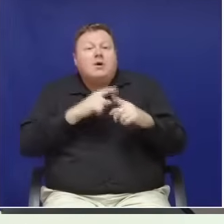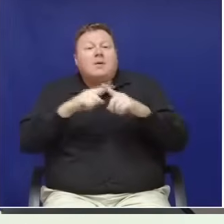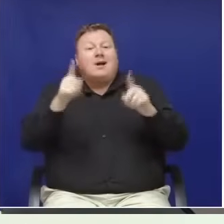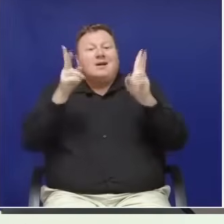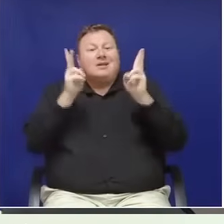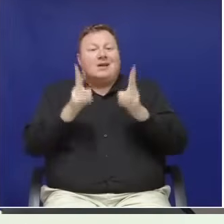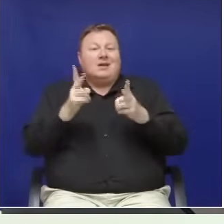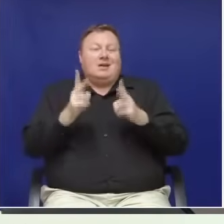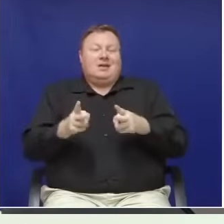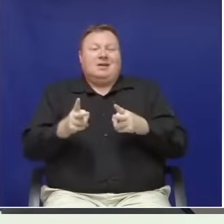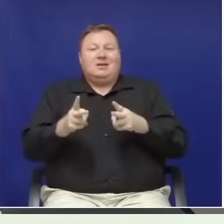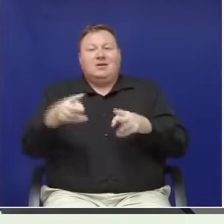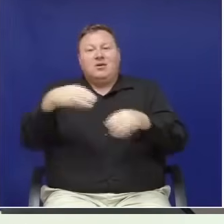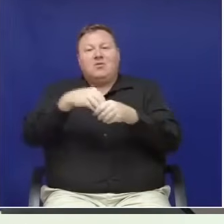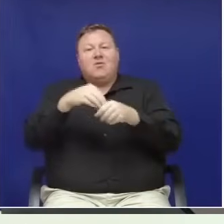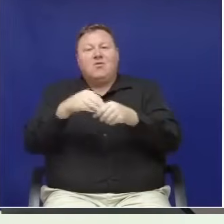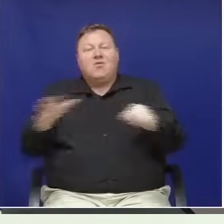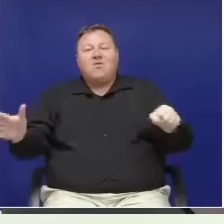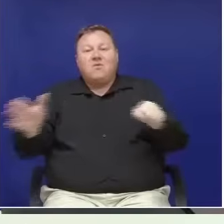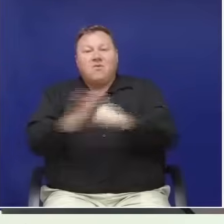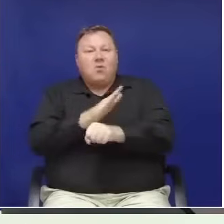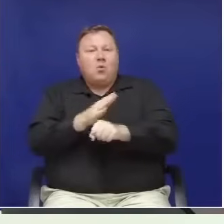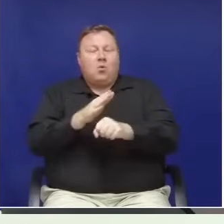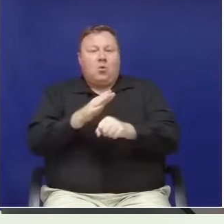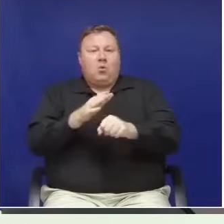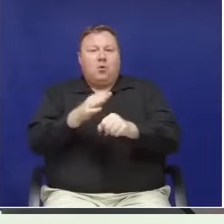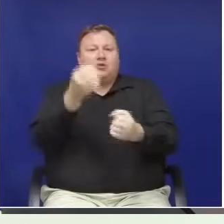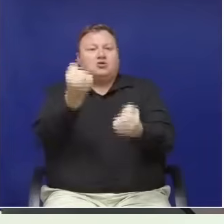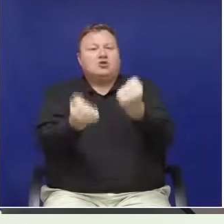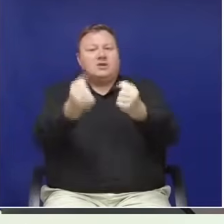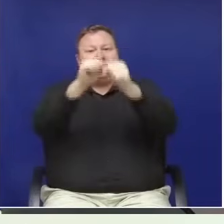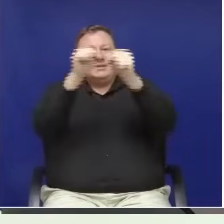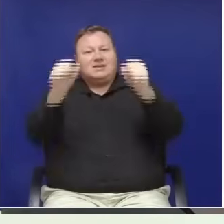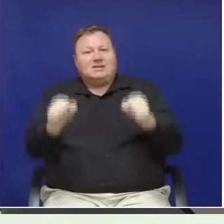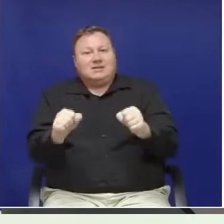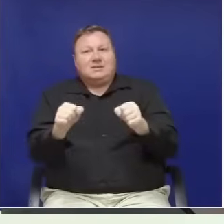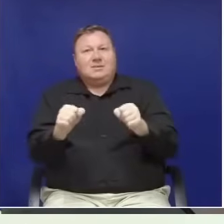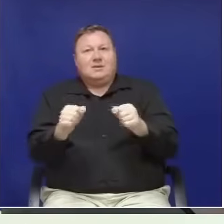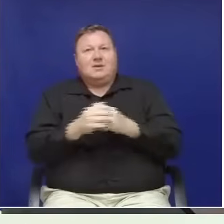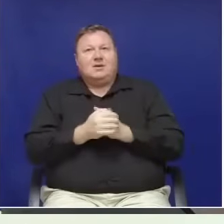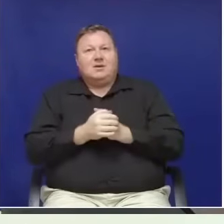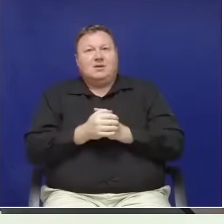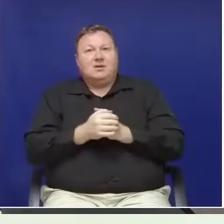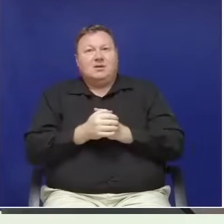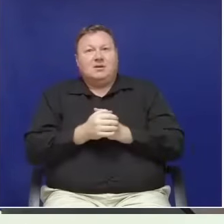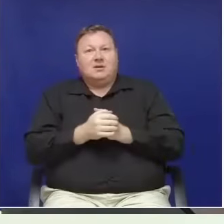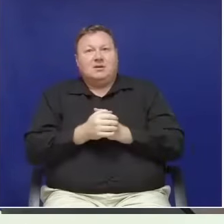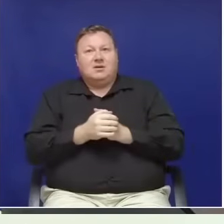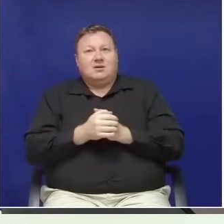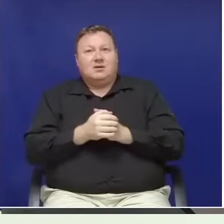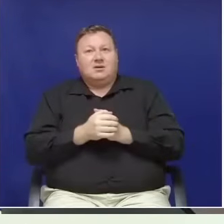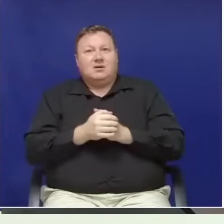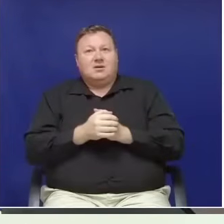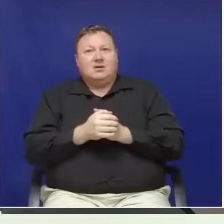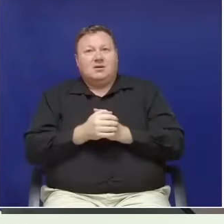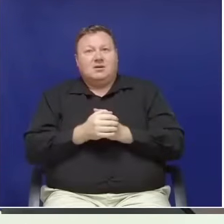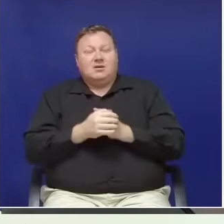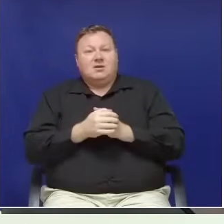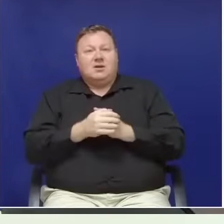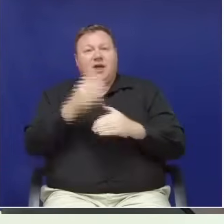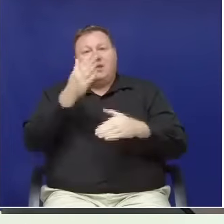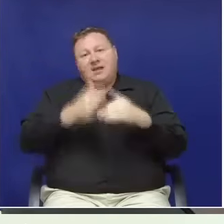is part of the criminal justice system where we have, and there is, can I say, communication from our